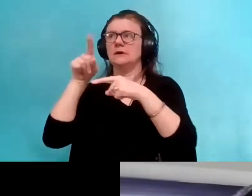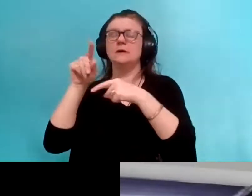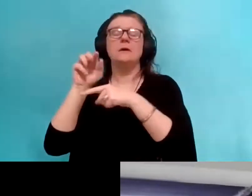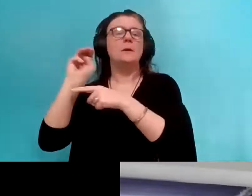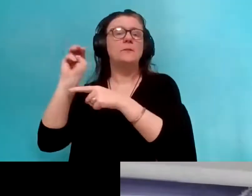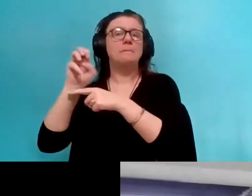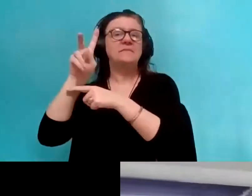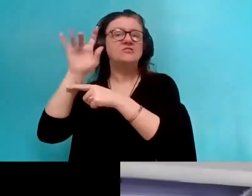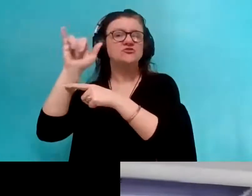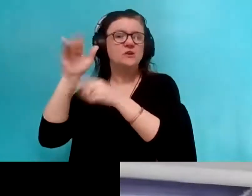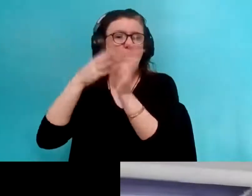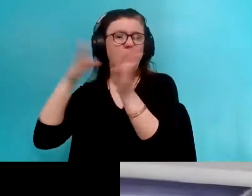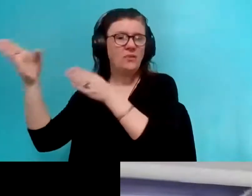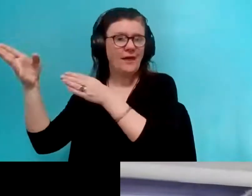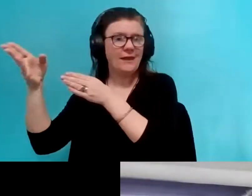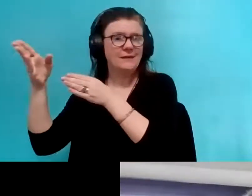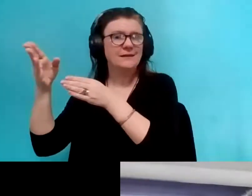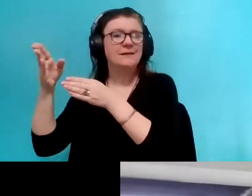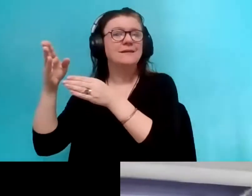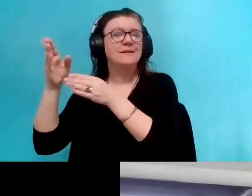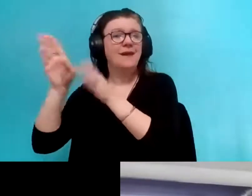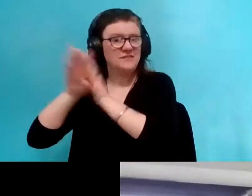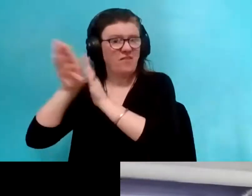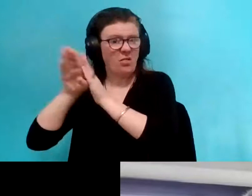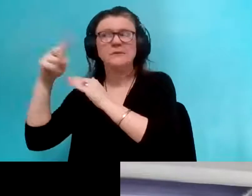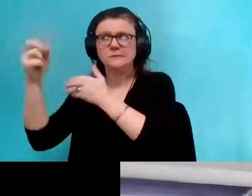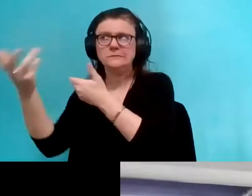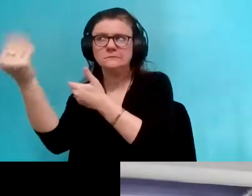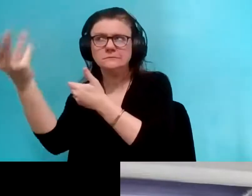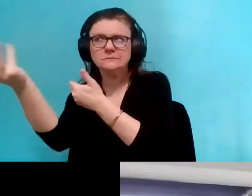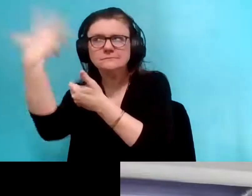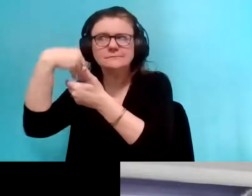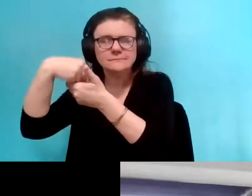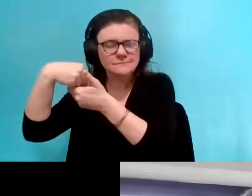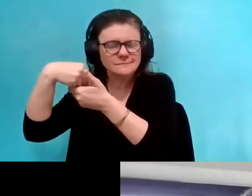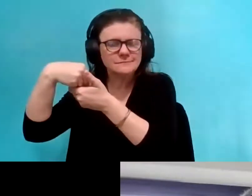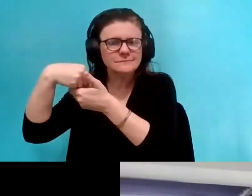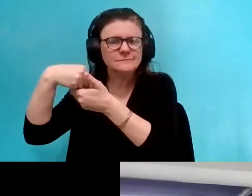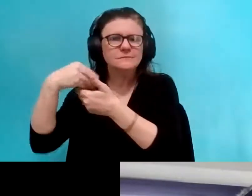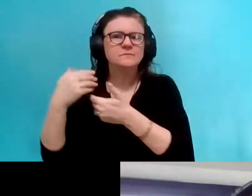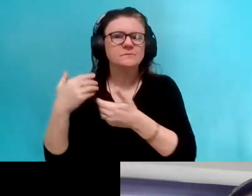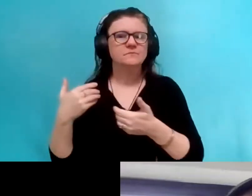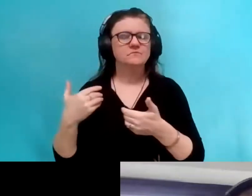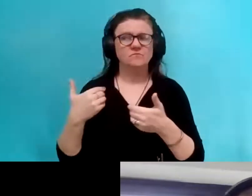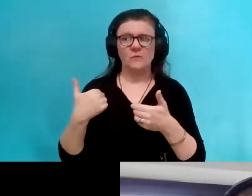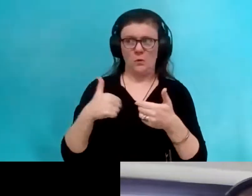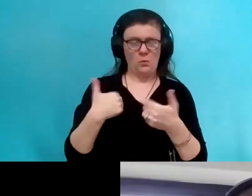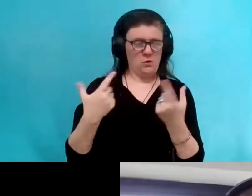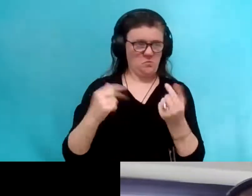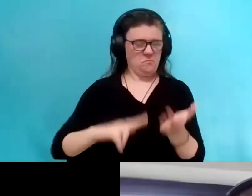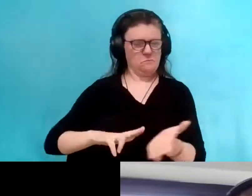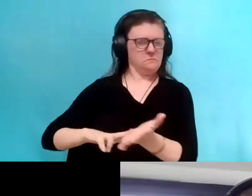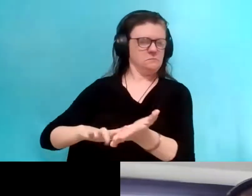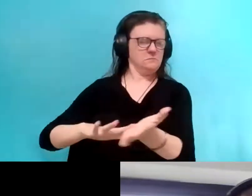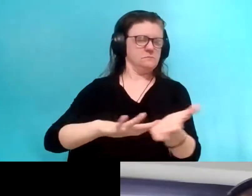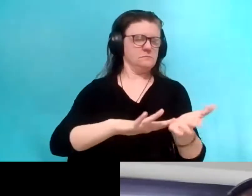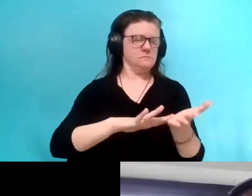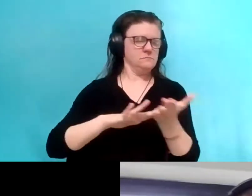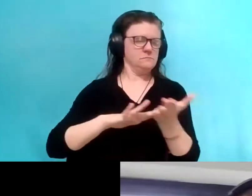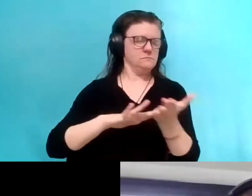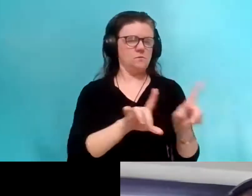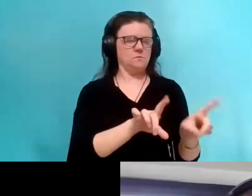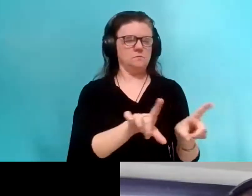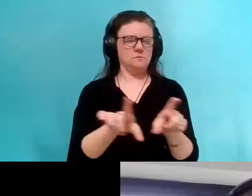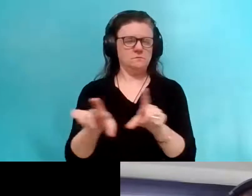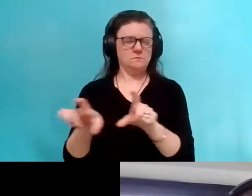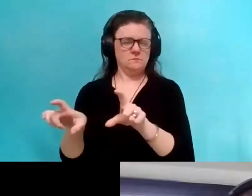Development, who are the key custodians for that. So what we are trying to do, we did a kind of a mapping study to explore